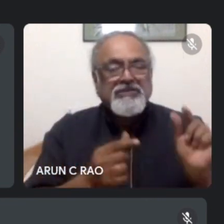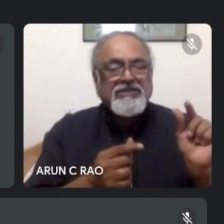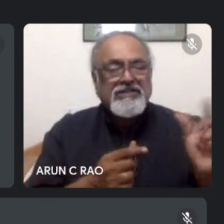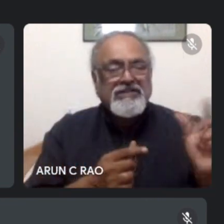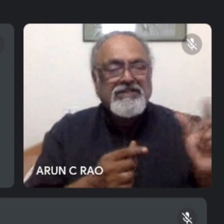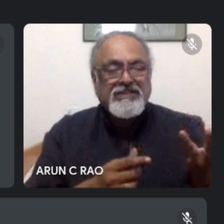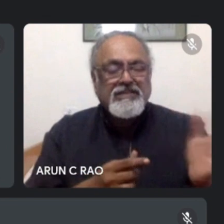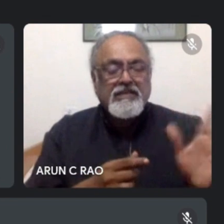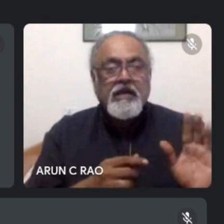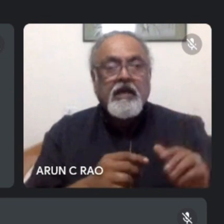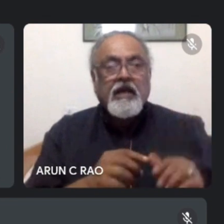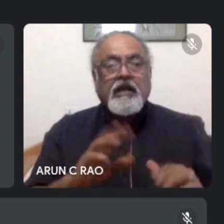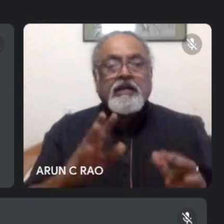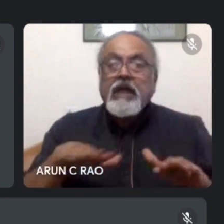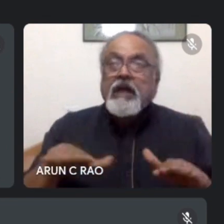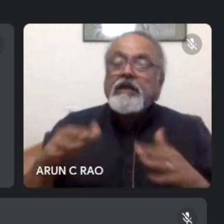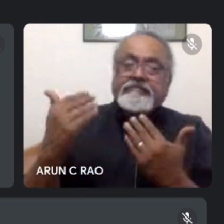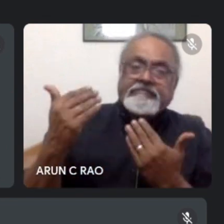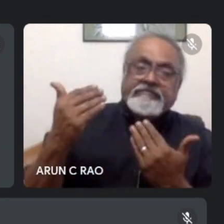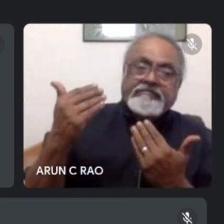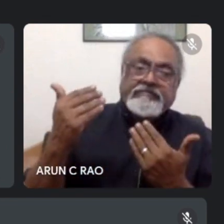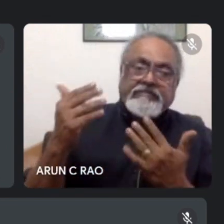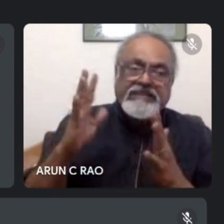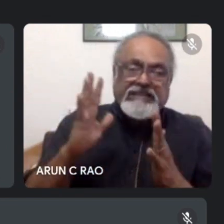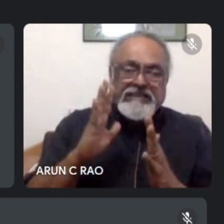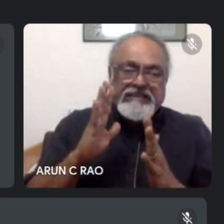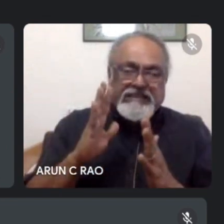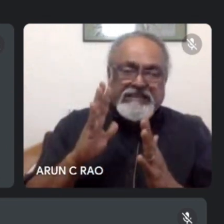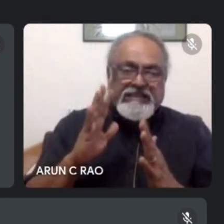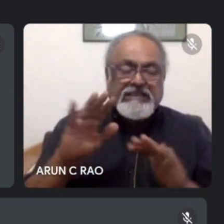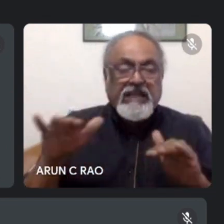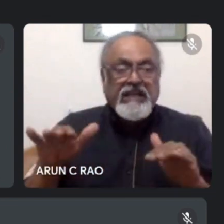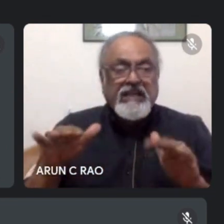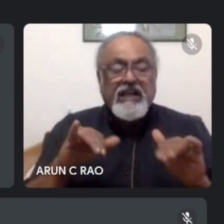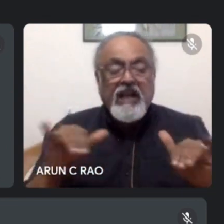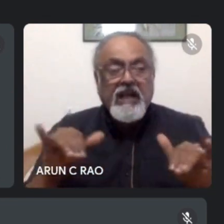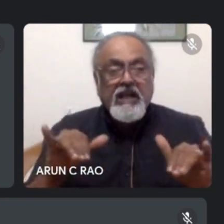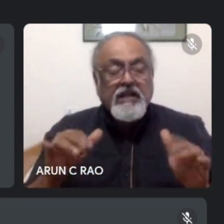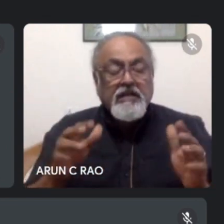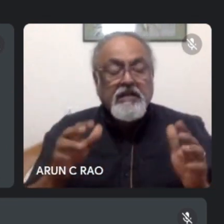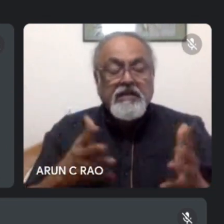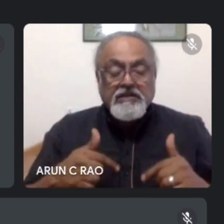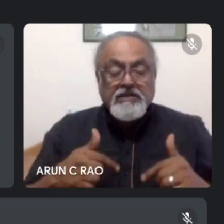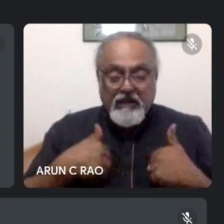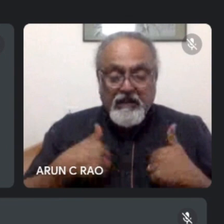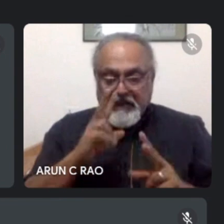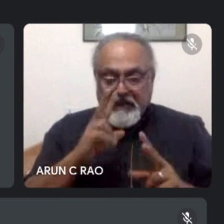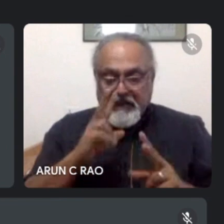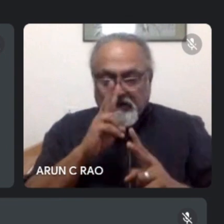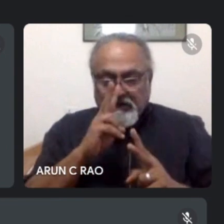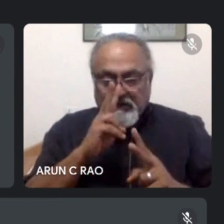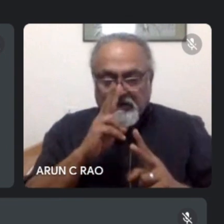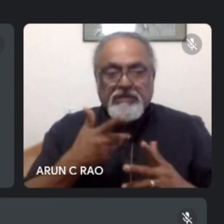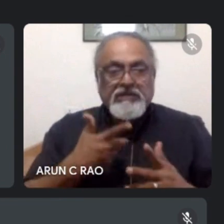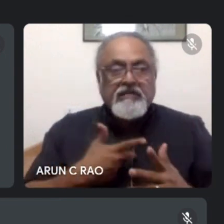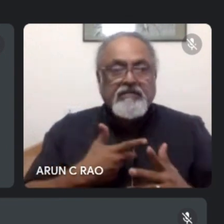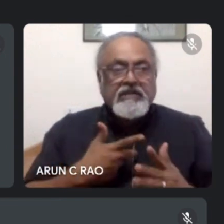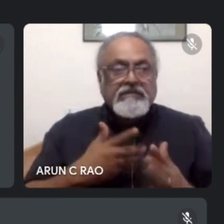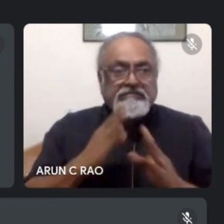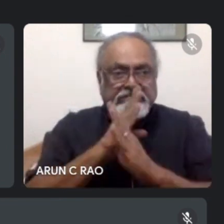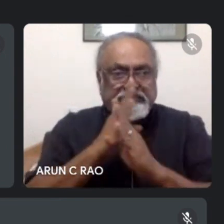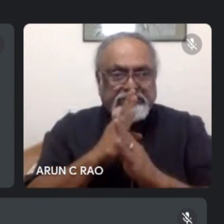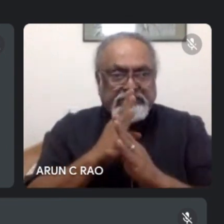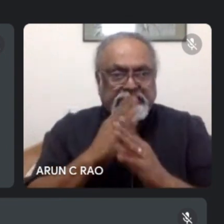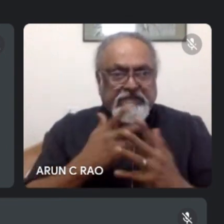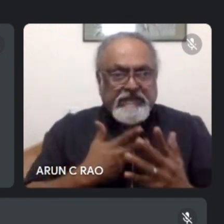what happens is, when these kind of things happens, the child is led to a stage of self doubt. Initially that happened to me, like when